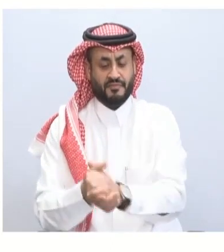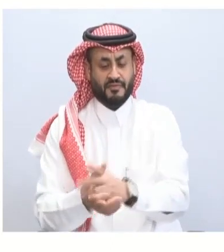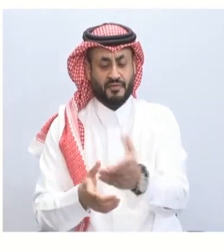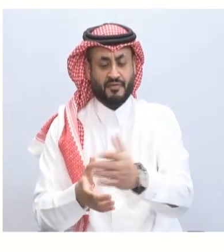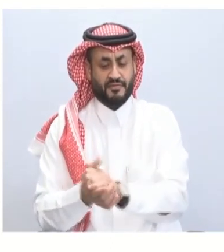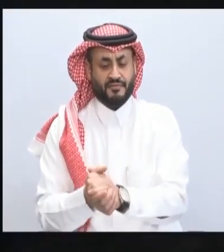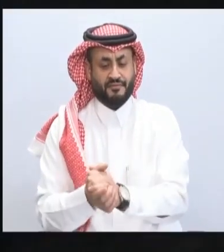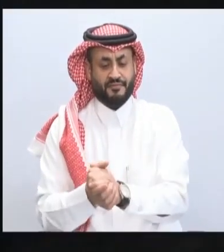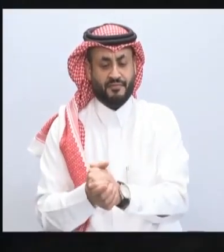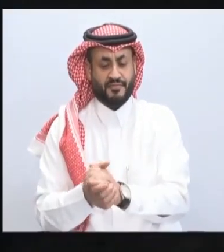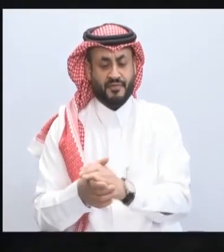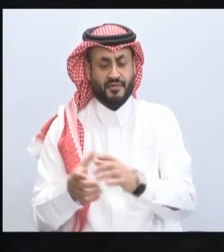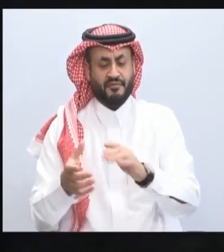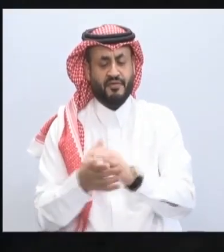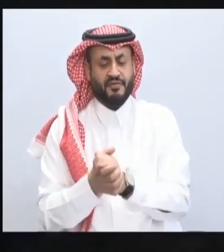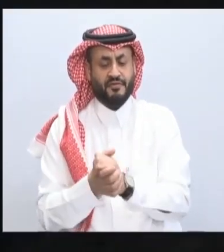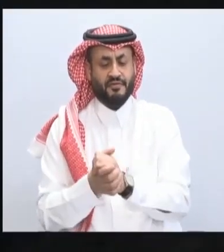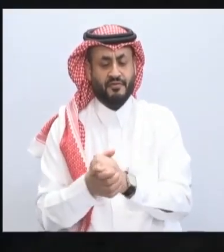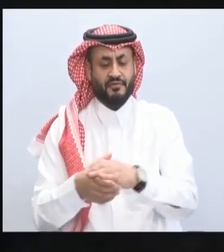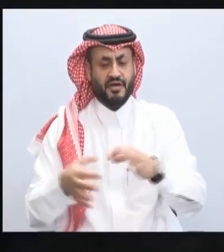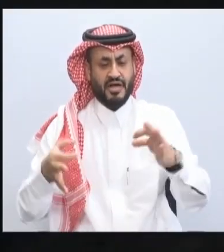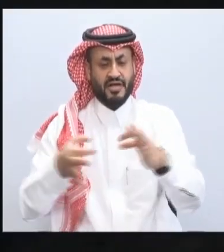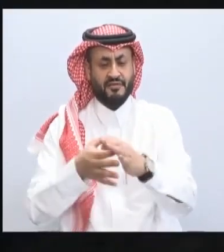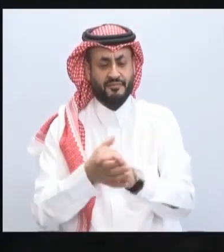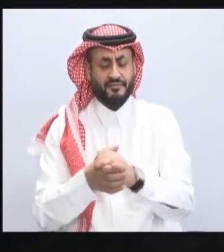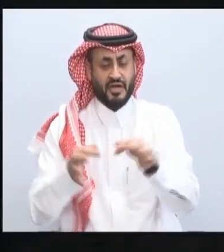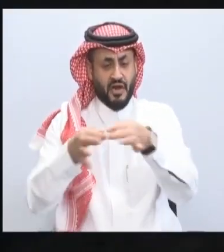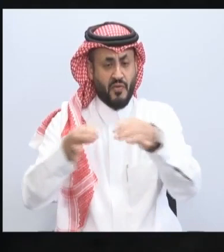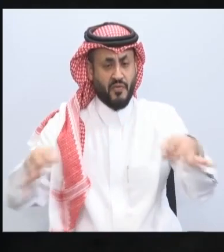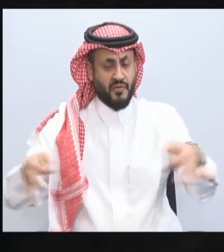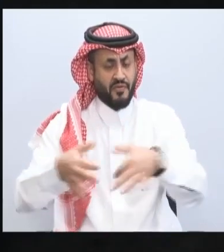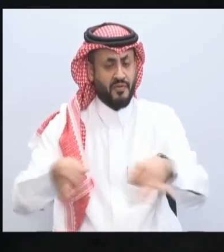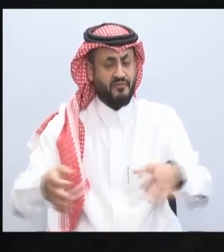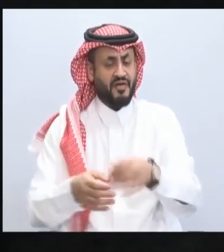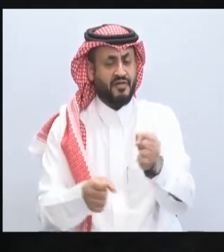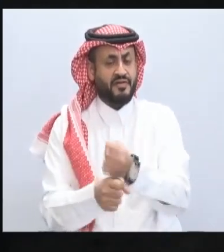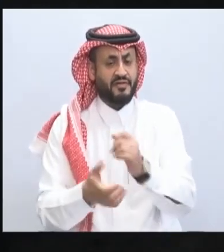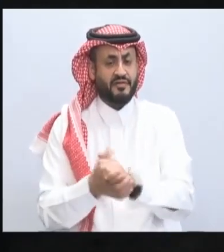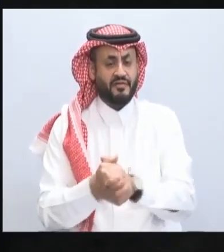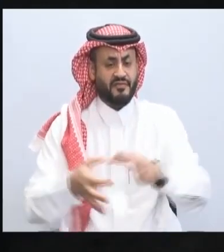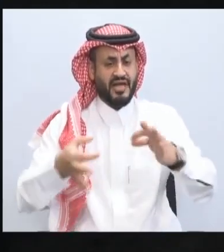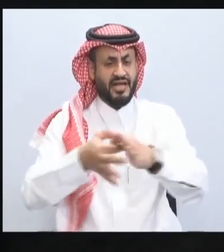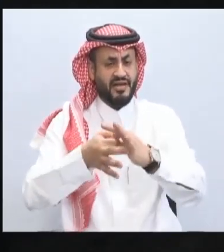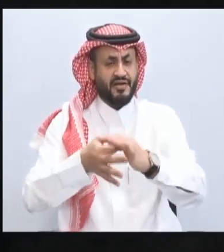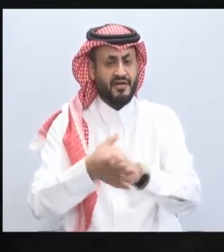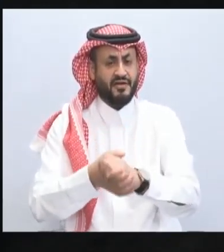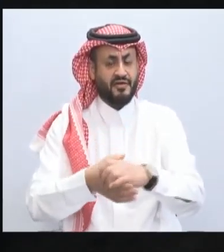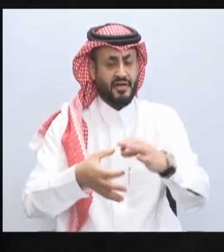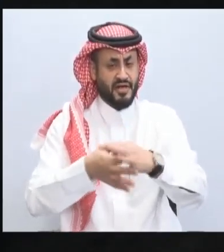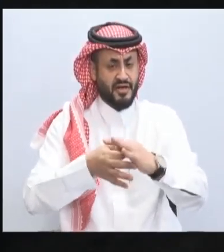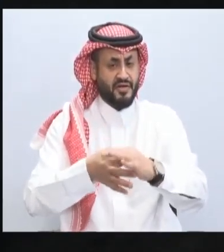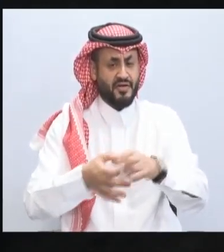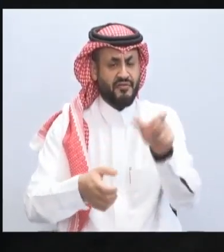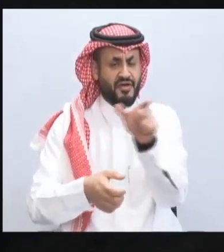poles that are used and the lines, or the cords, they are used to utilize electricity